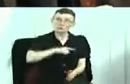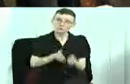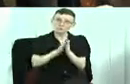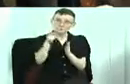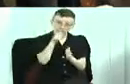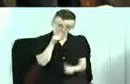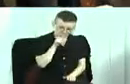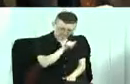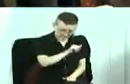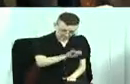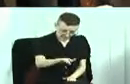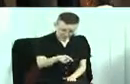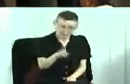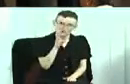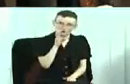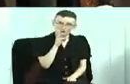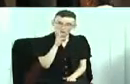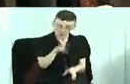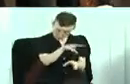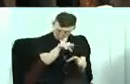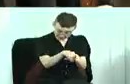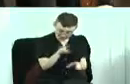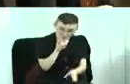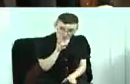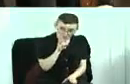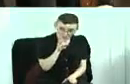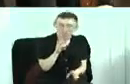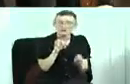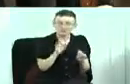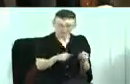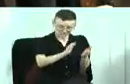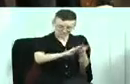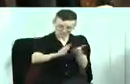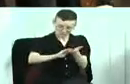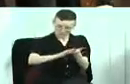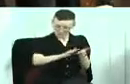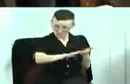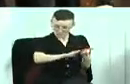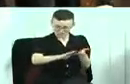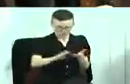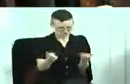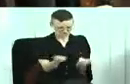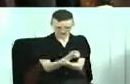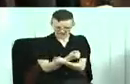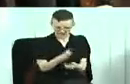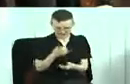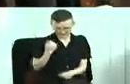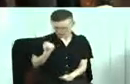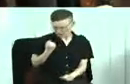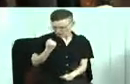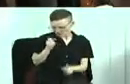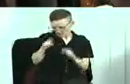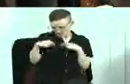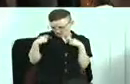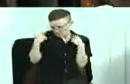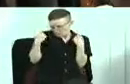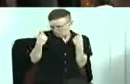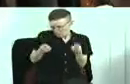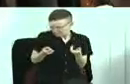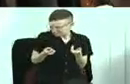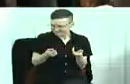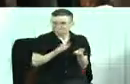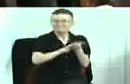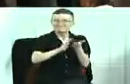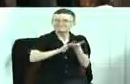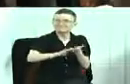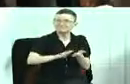you bless this water, that in the water we may wash away all the things that were carried with us from the past, that in the water